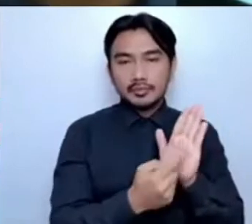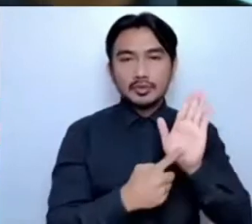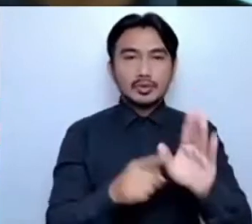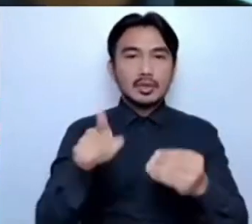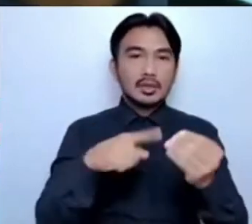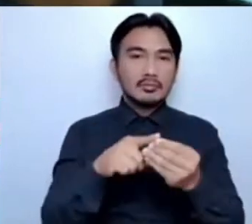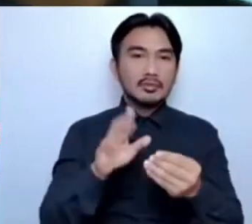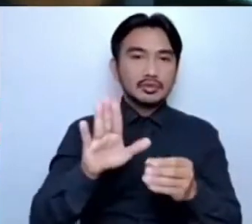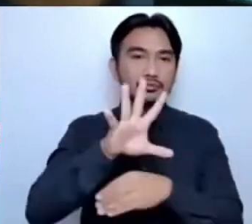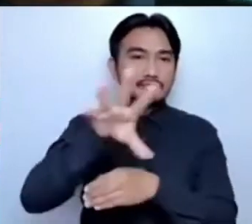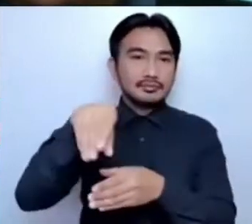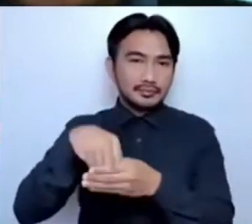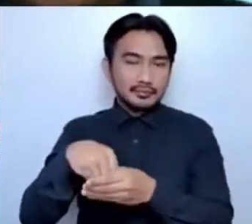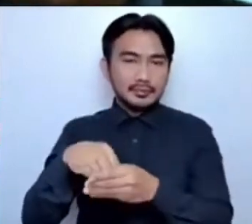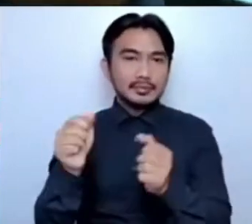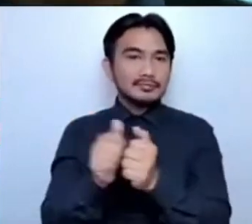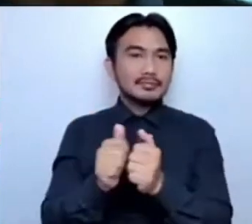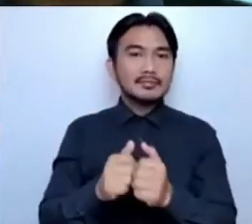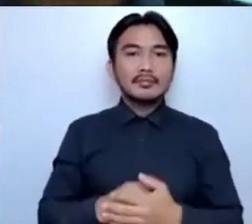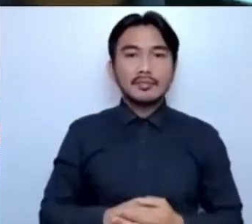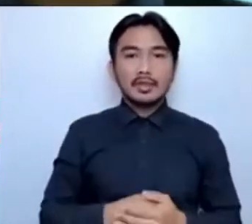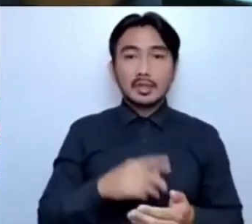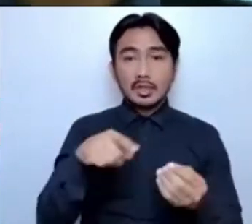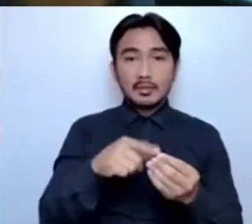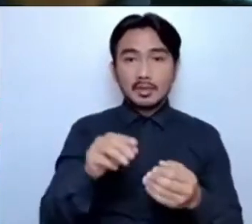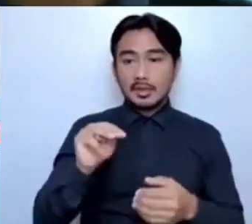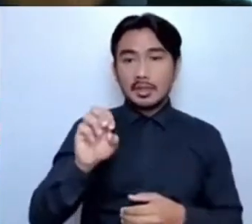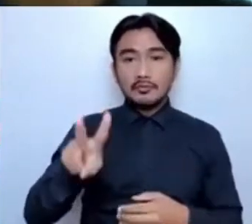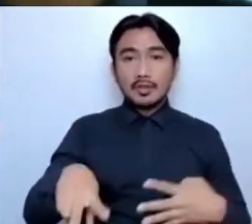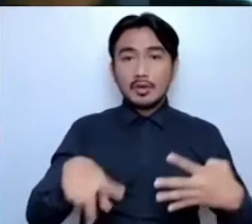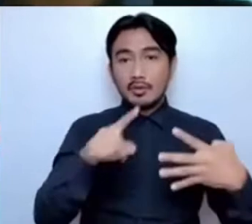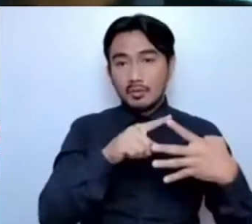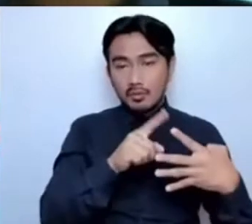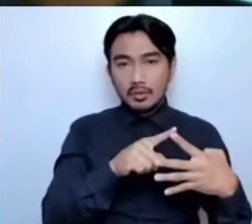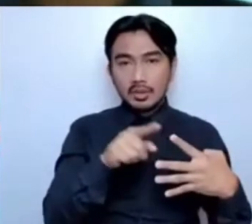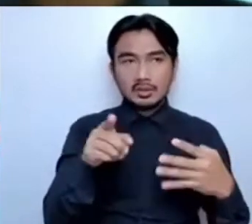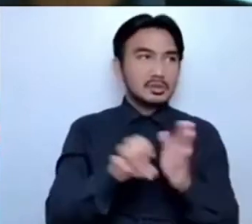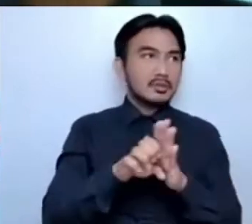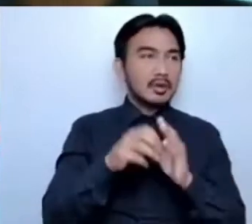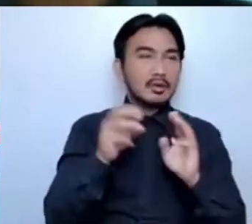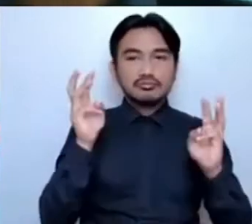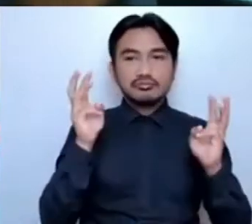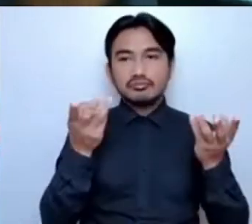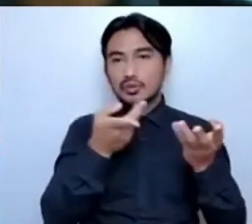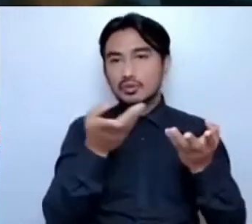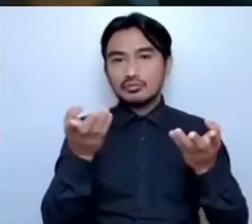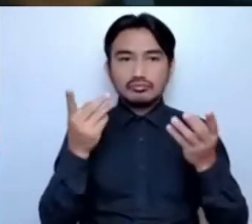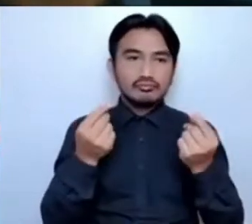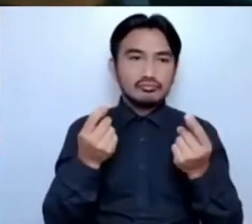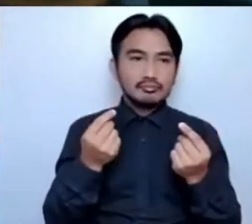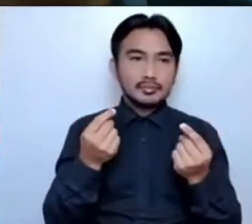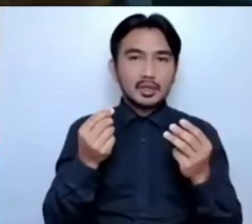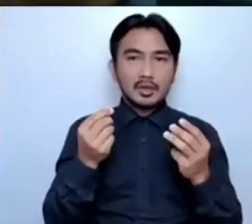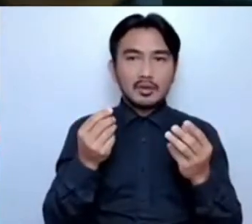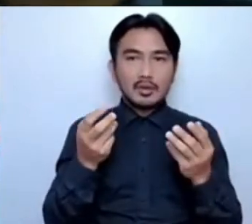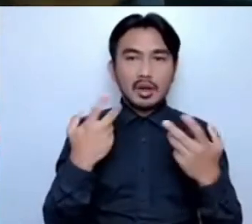as MOV1 is concerned, maybe you are worrying here, who could be the